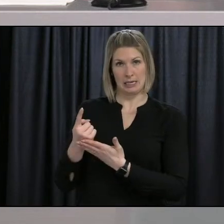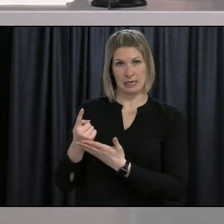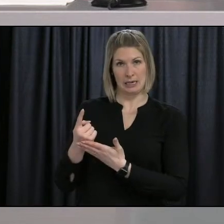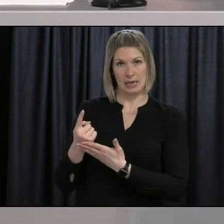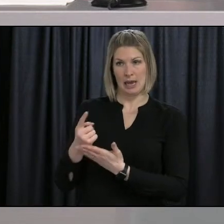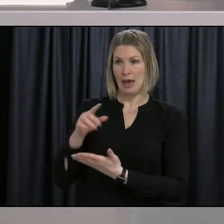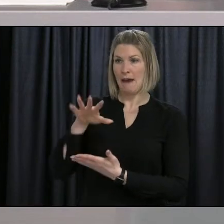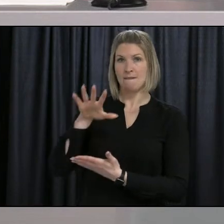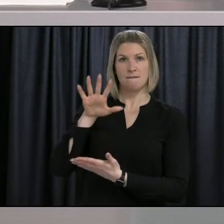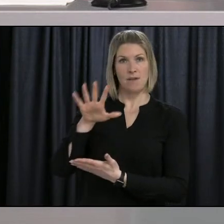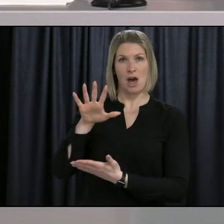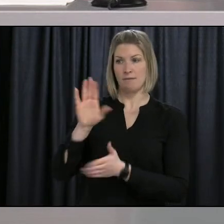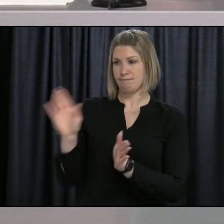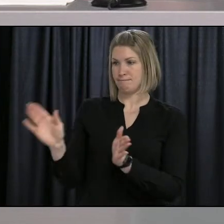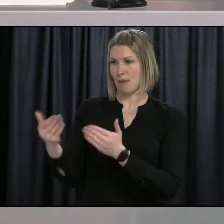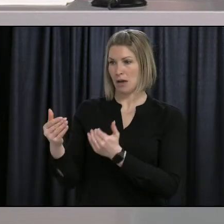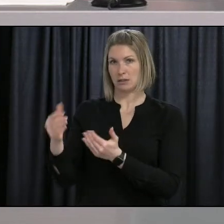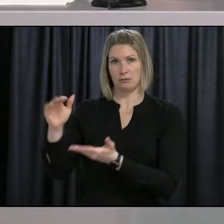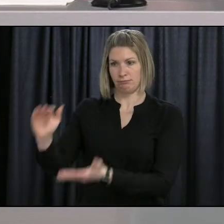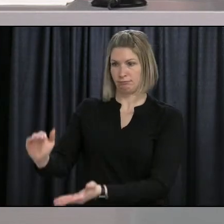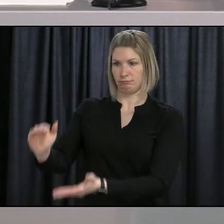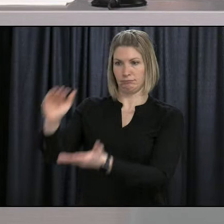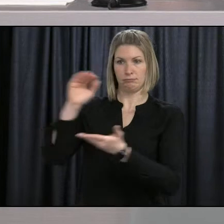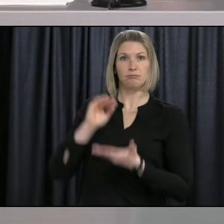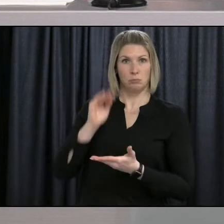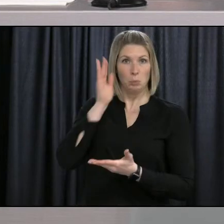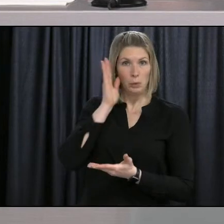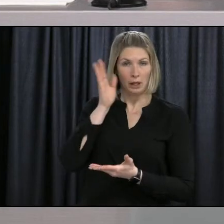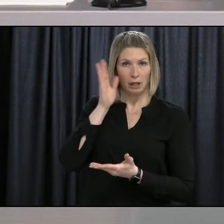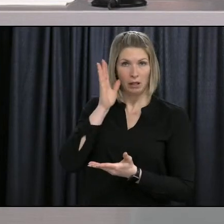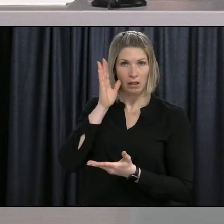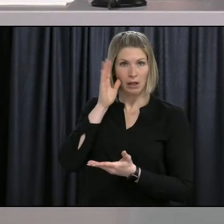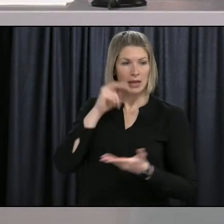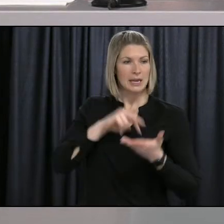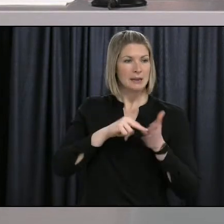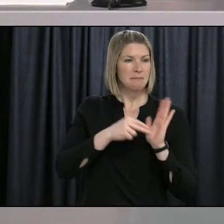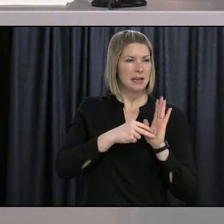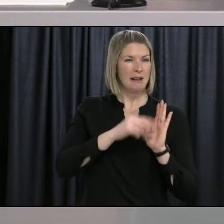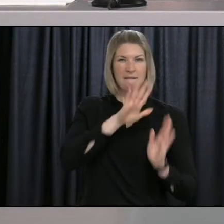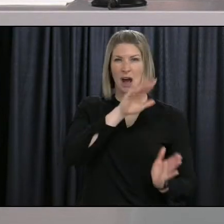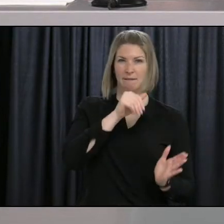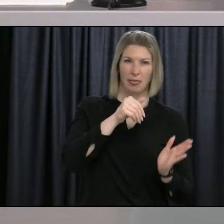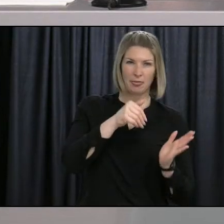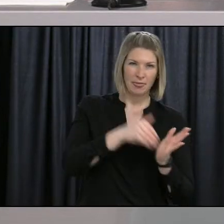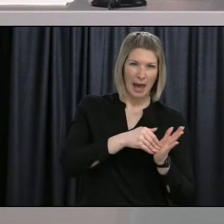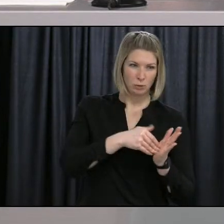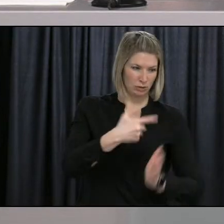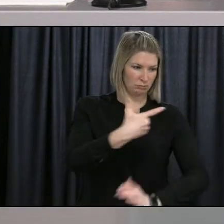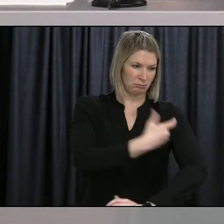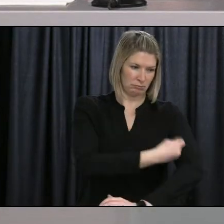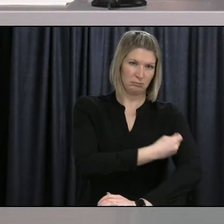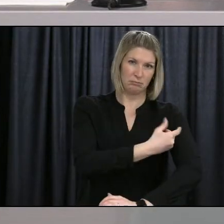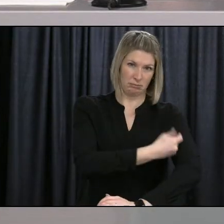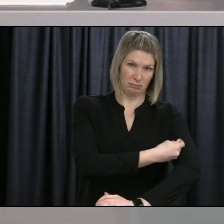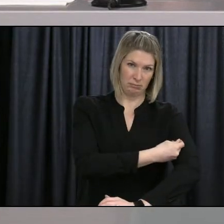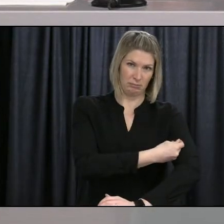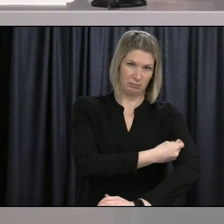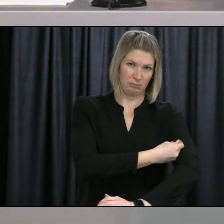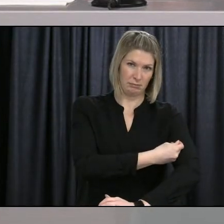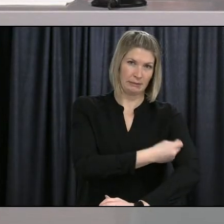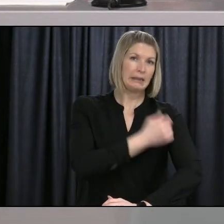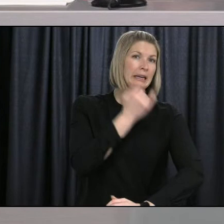975 doses a tray. That's less than 5,000 doses. And if we're using 2 doses per